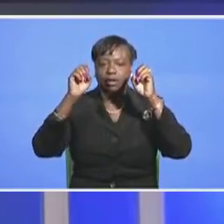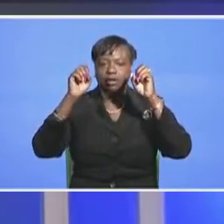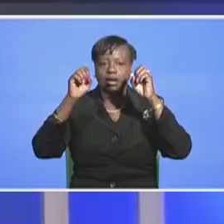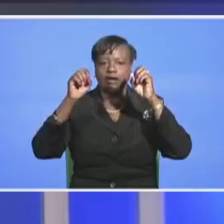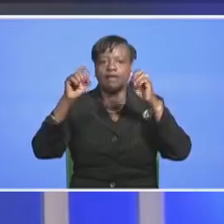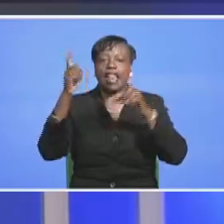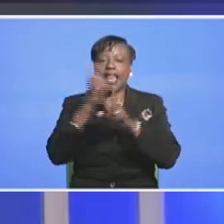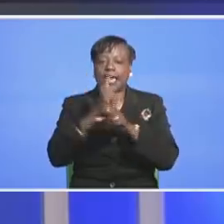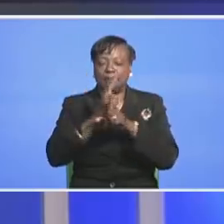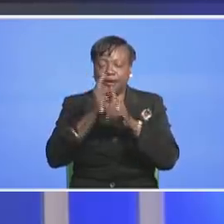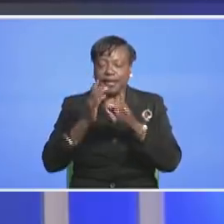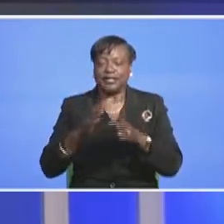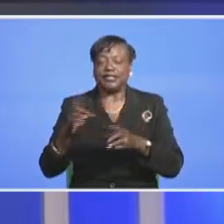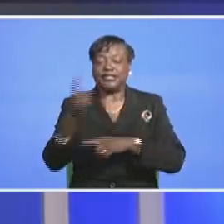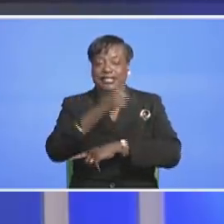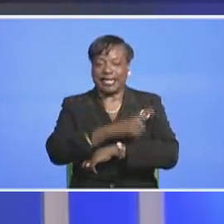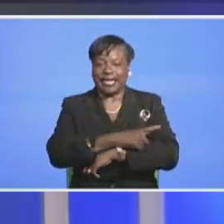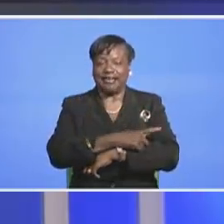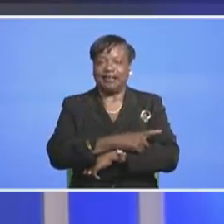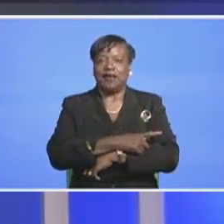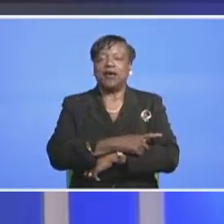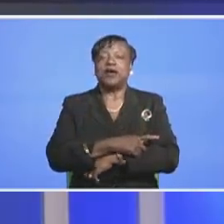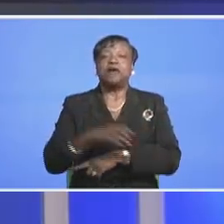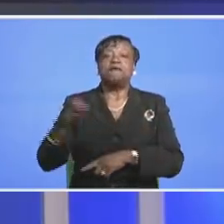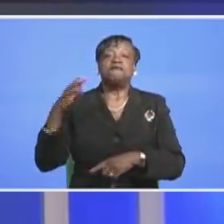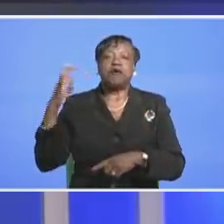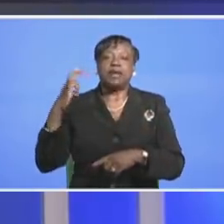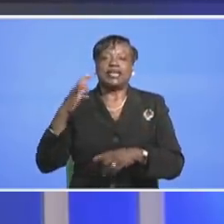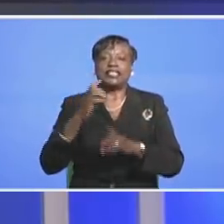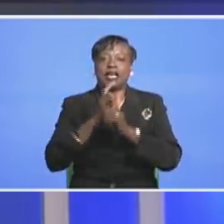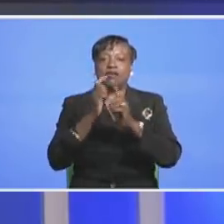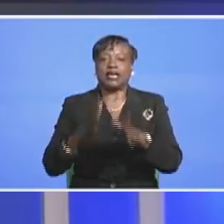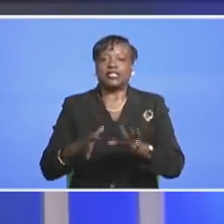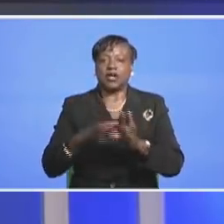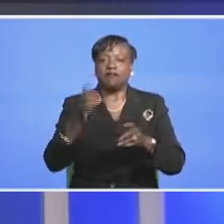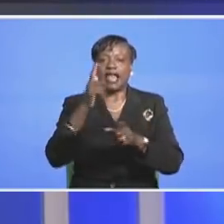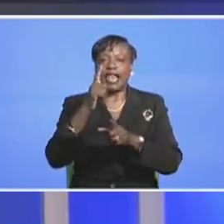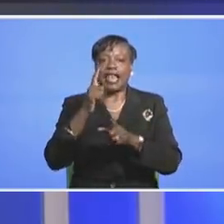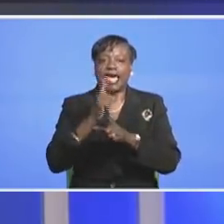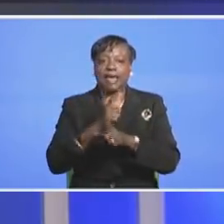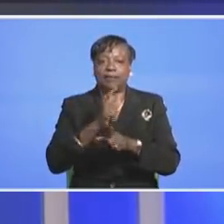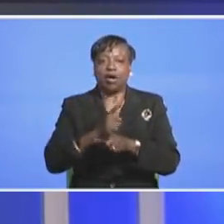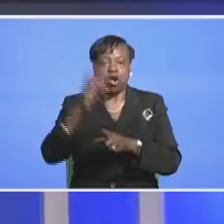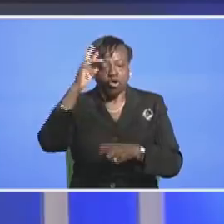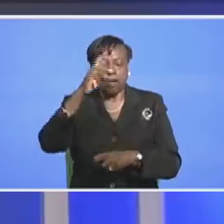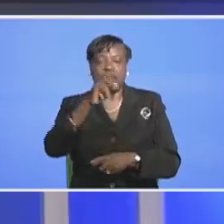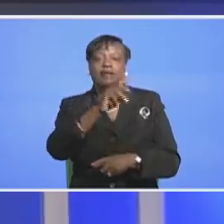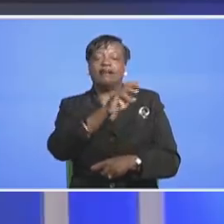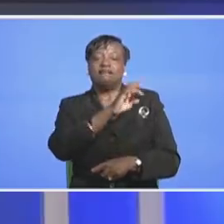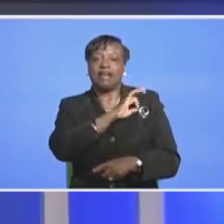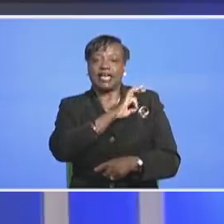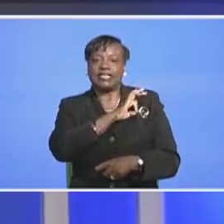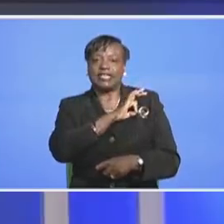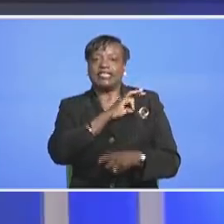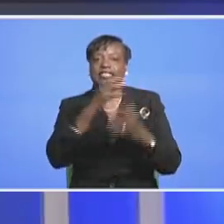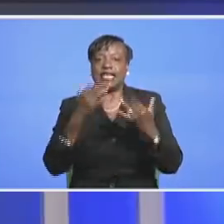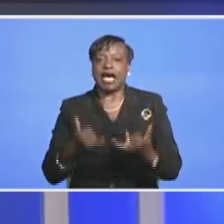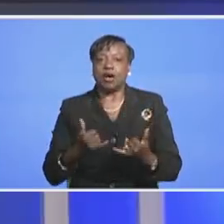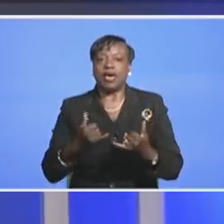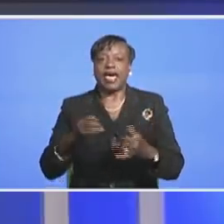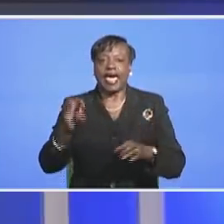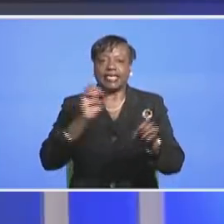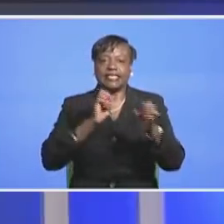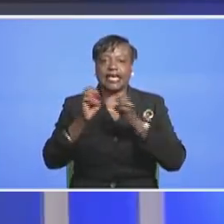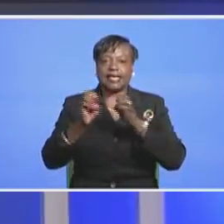will serve in well. Former Director of Labor Robert Farquharson has exited the post to take on the post of Executive